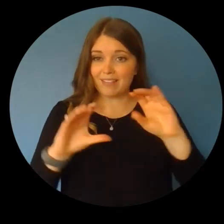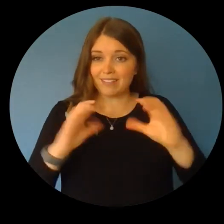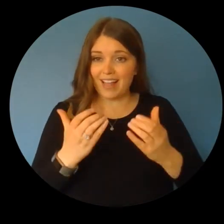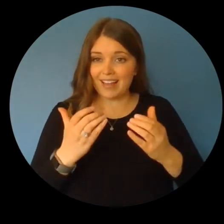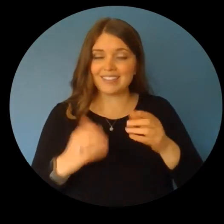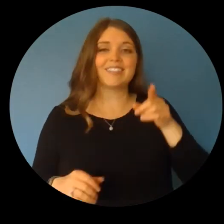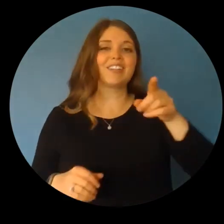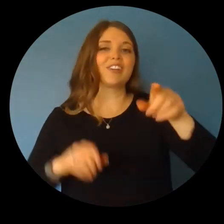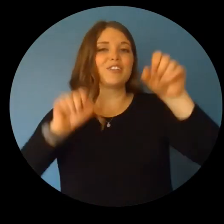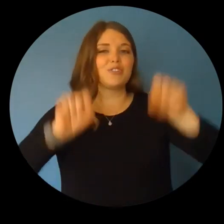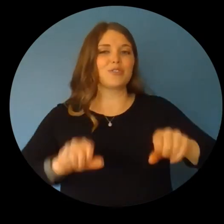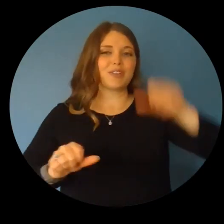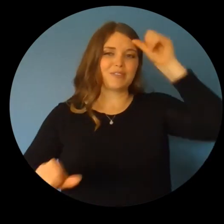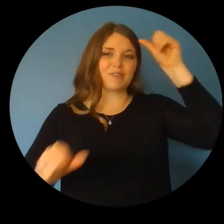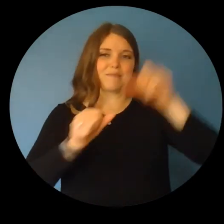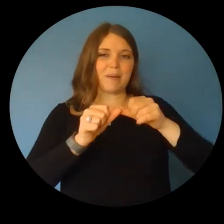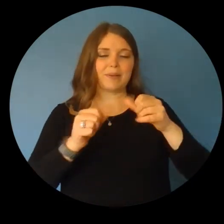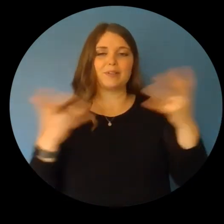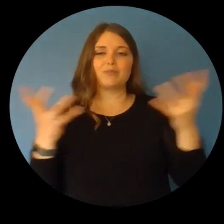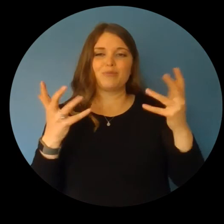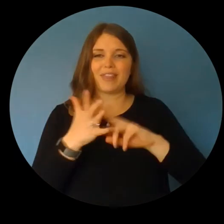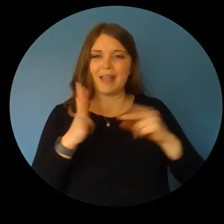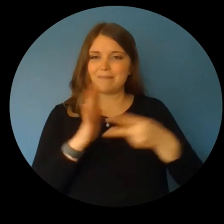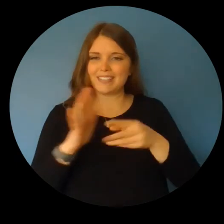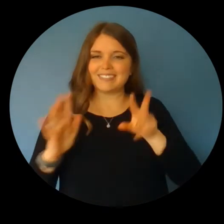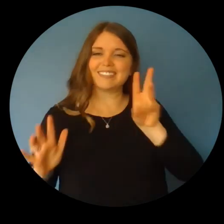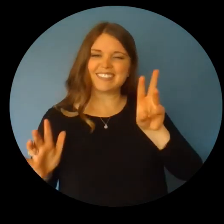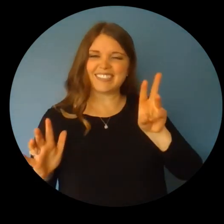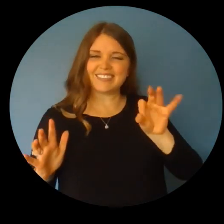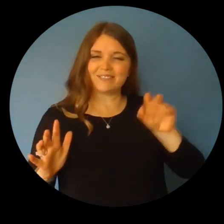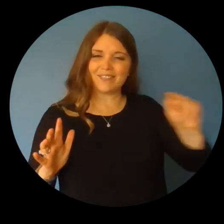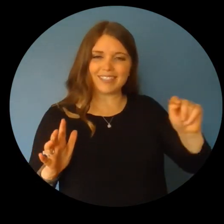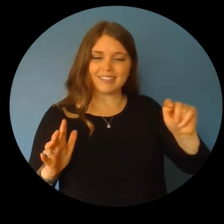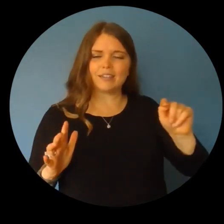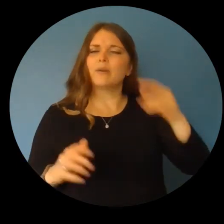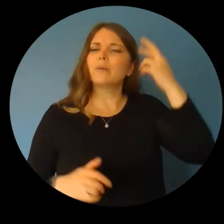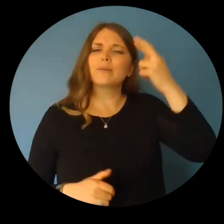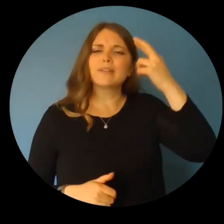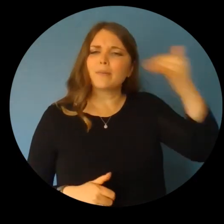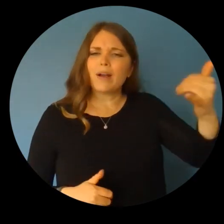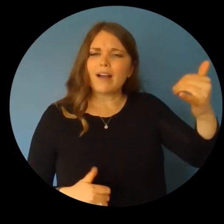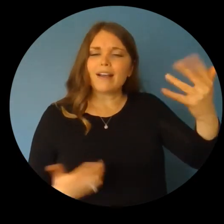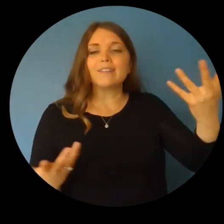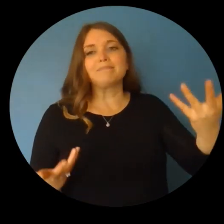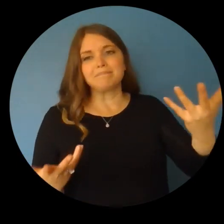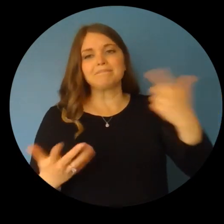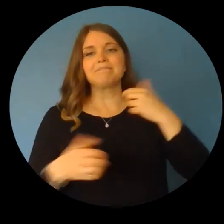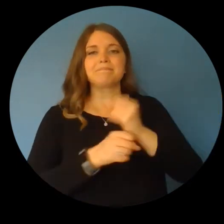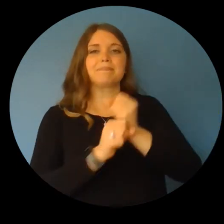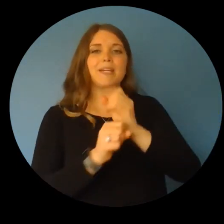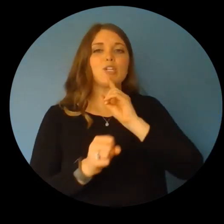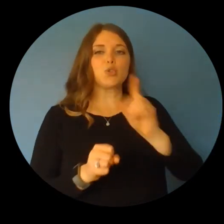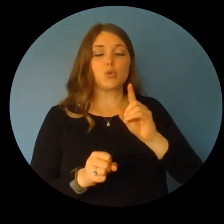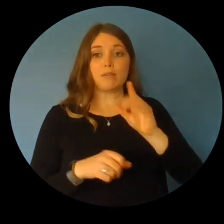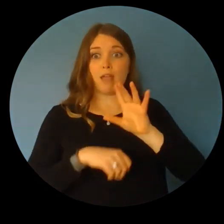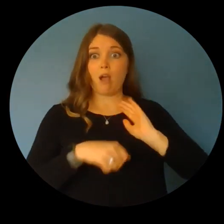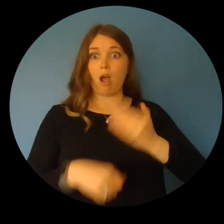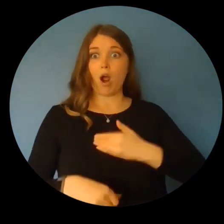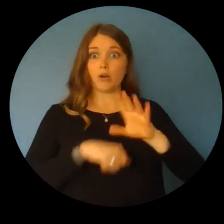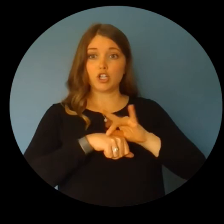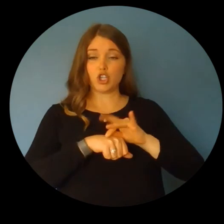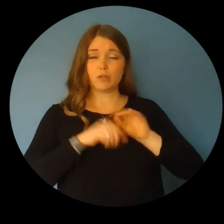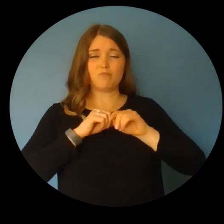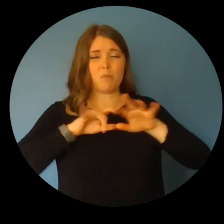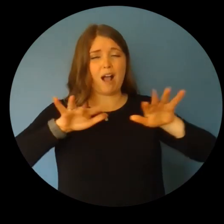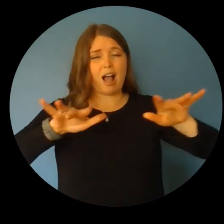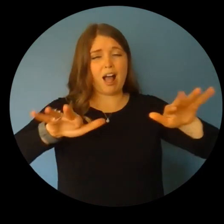what 6 feet is. We want to make sure you keep your distance from one another. And the reason we do that is to make sure that we are not passing on germs